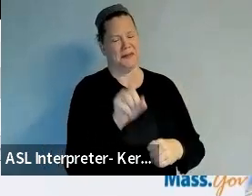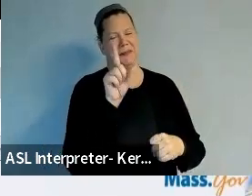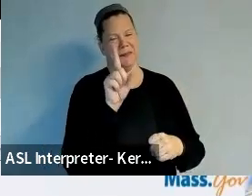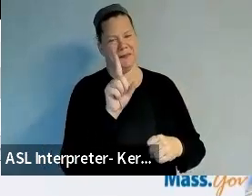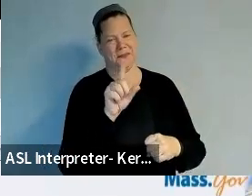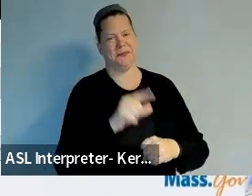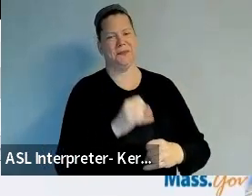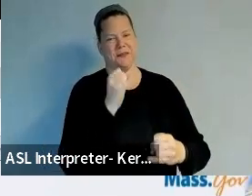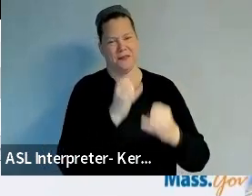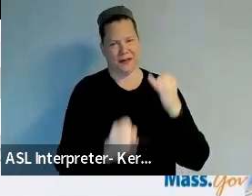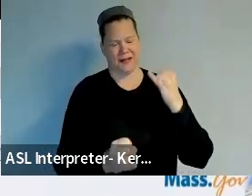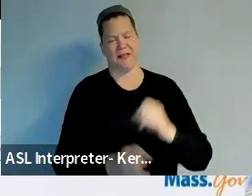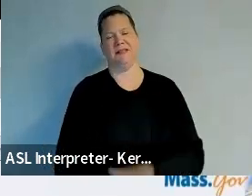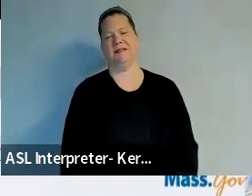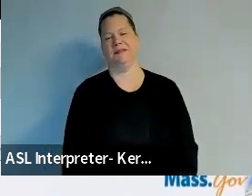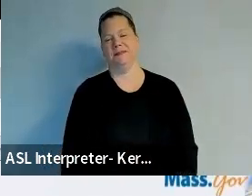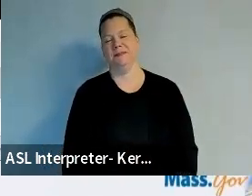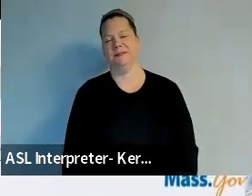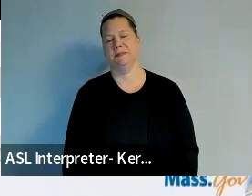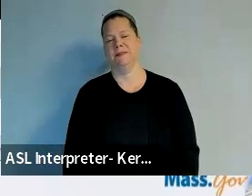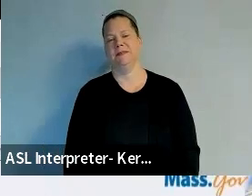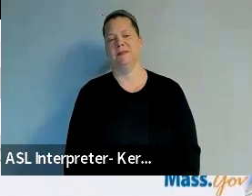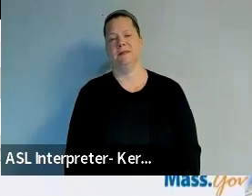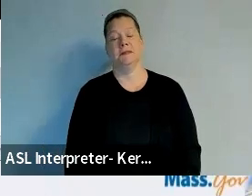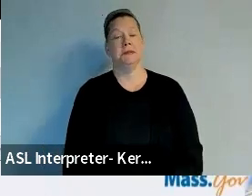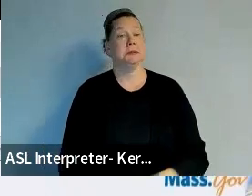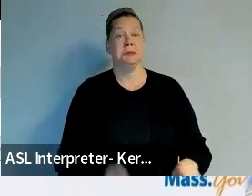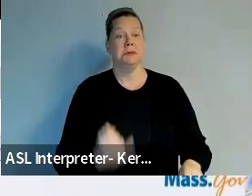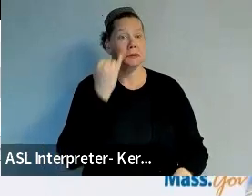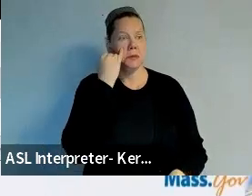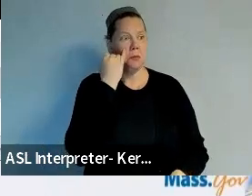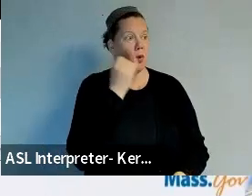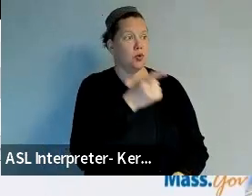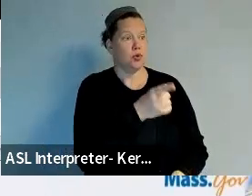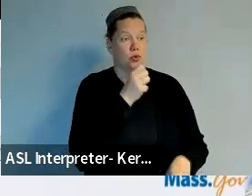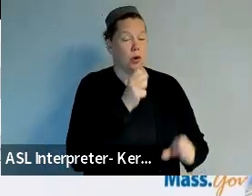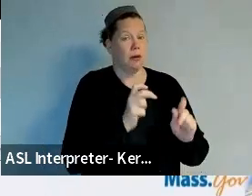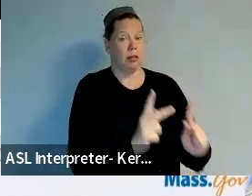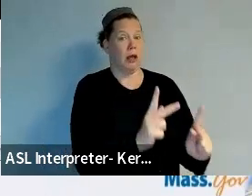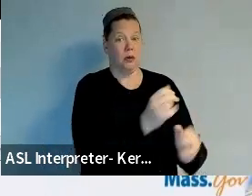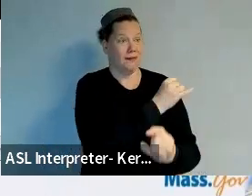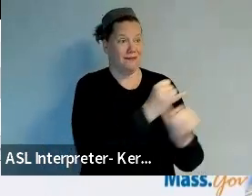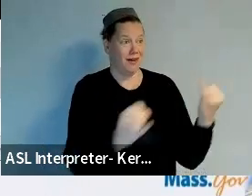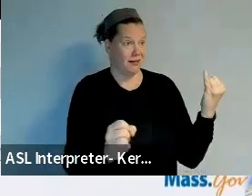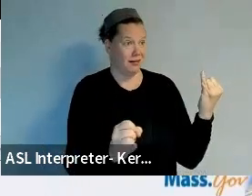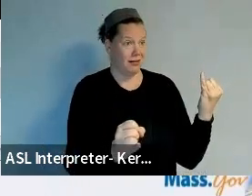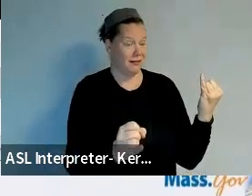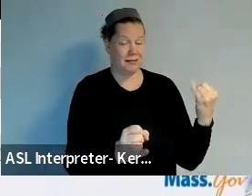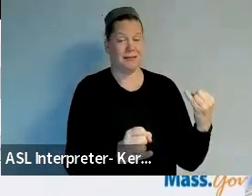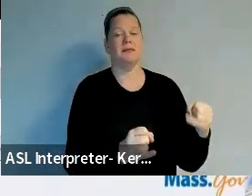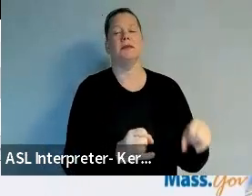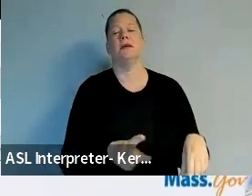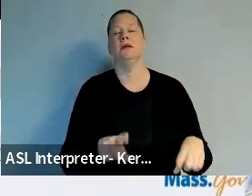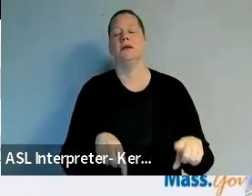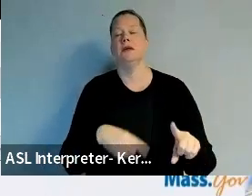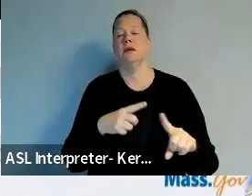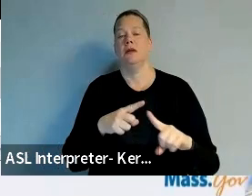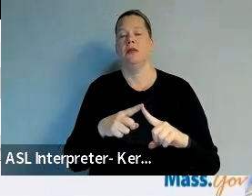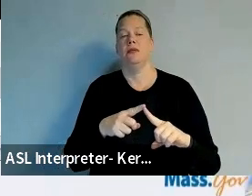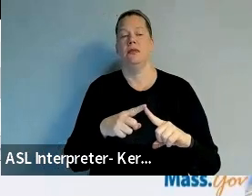report. If your role does not have finalized access, the button would say